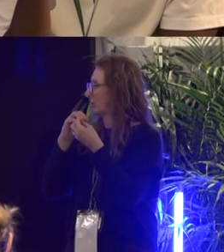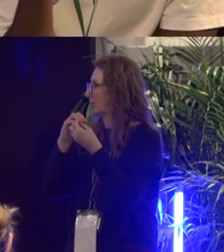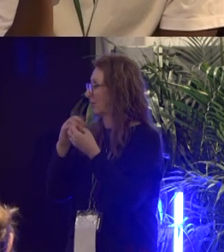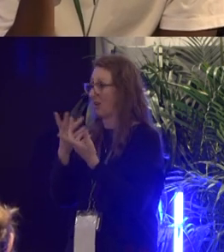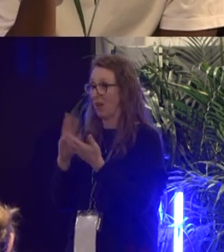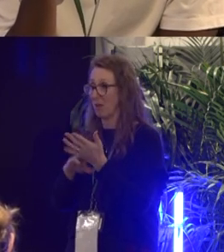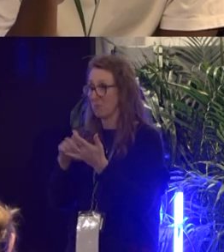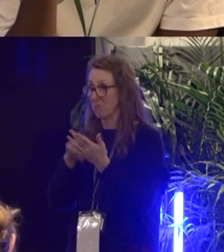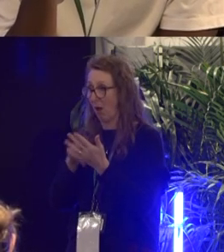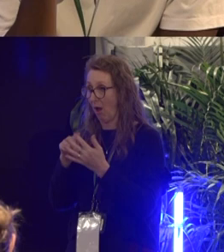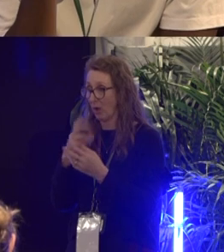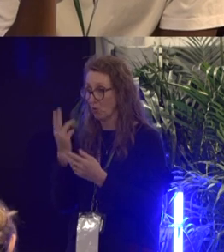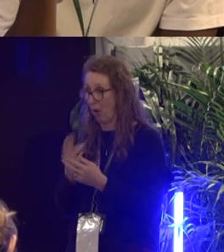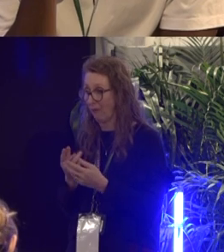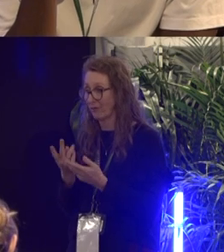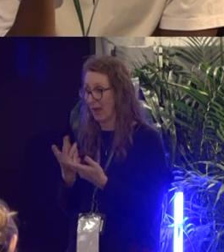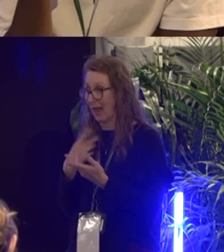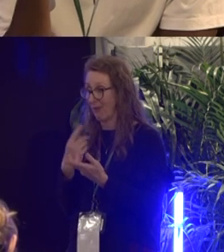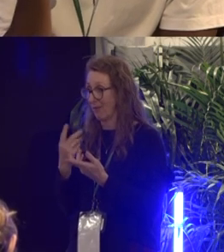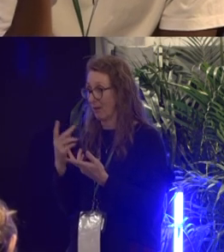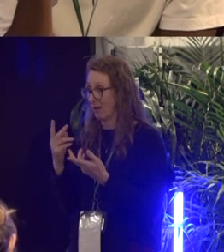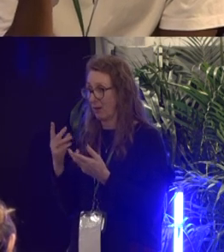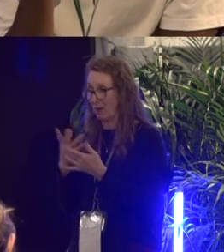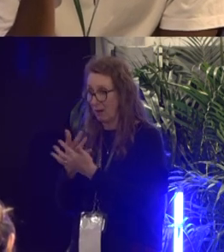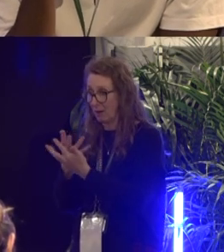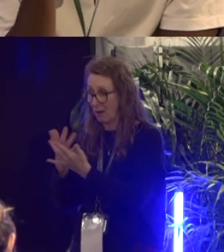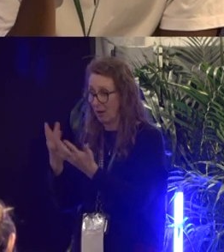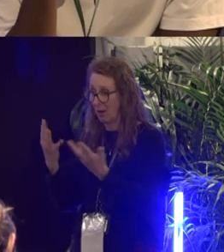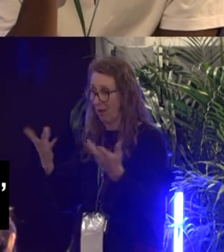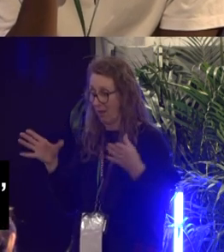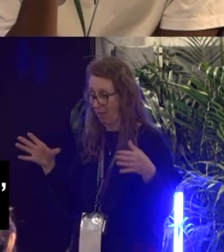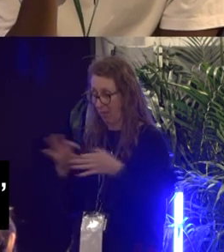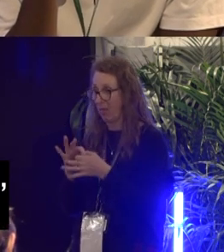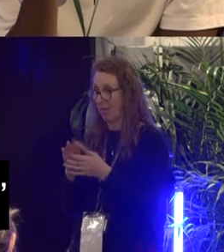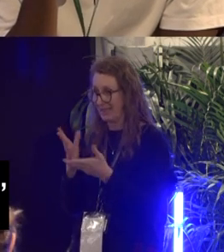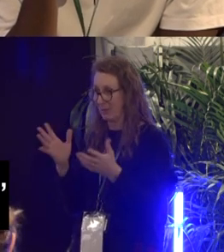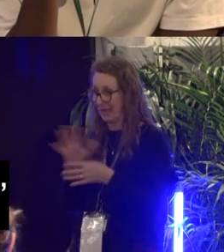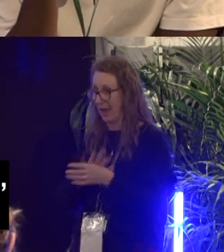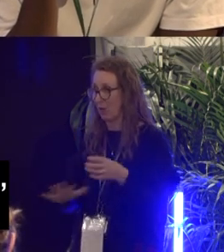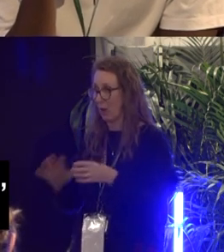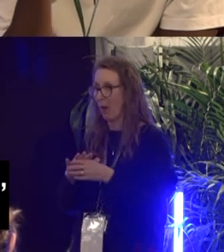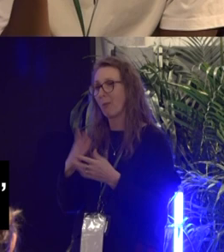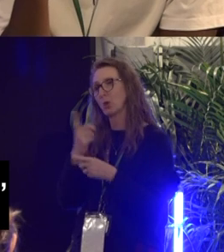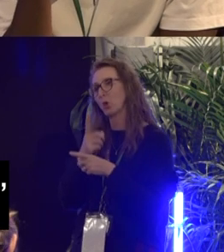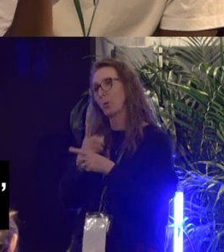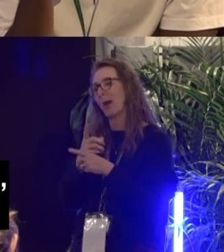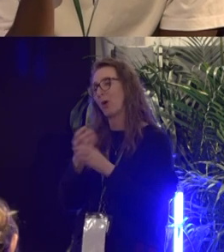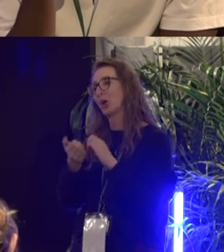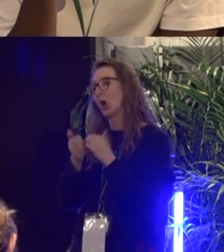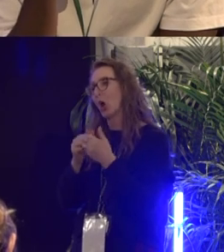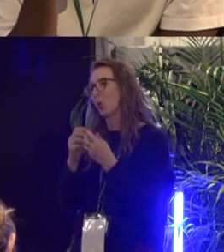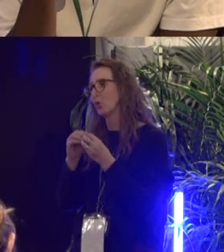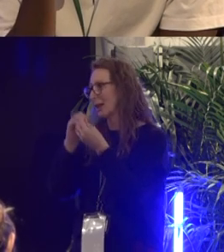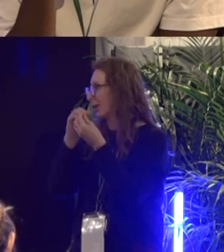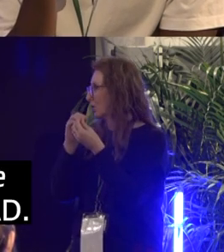together. And you have dozens of people on a server building things. So it's a really big area. But I'm going to talk about co-creation really self-indulgently for